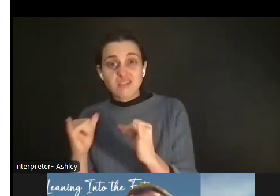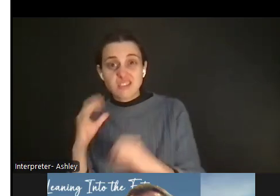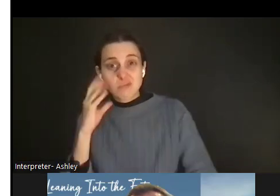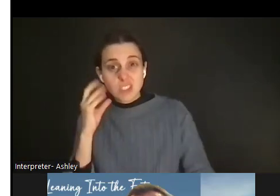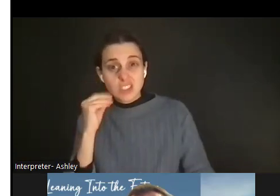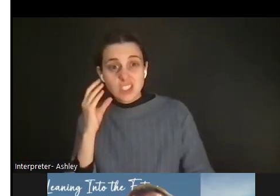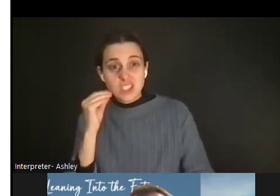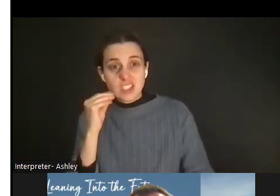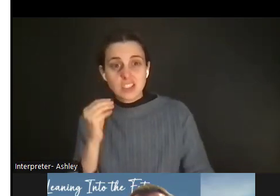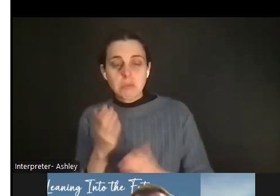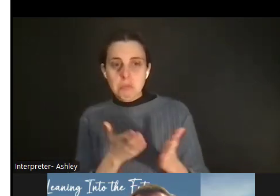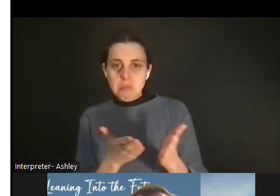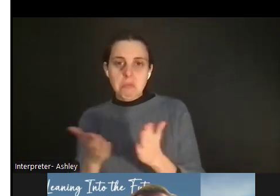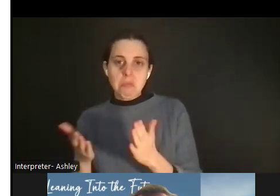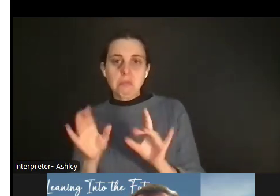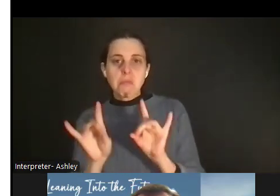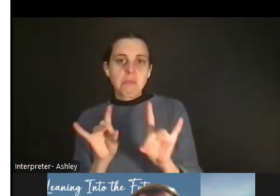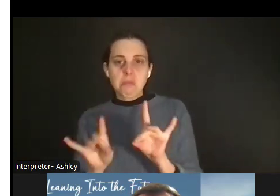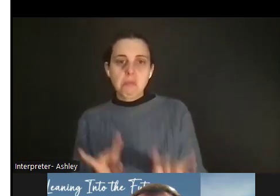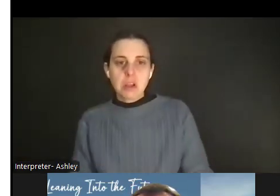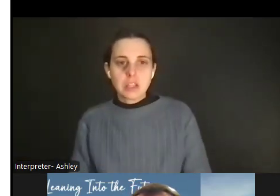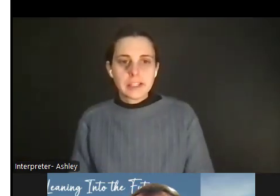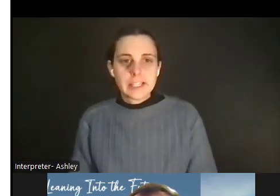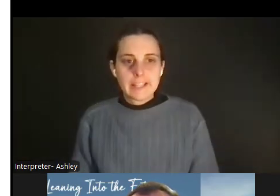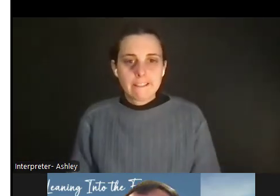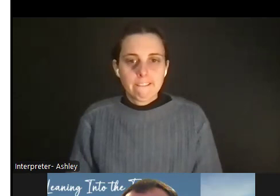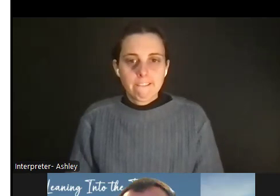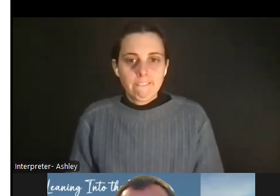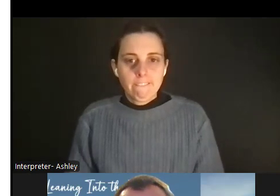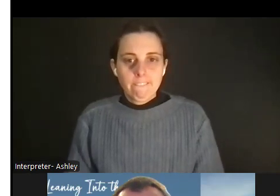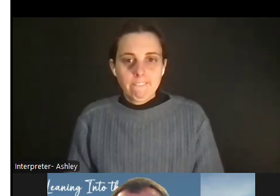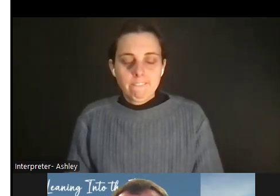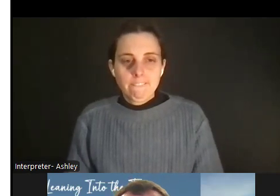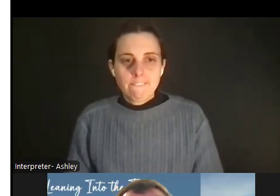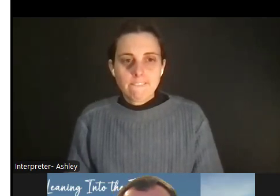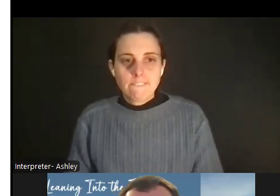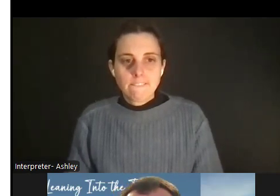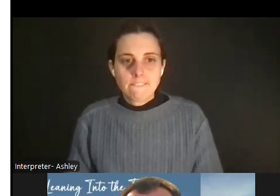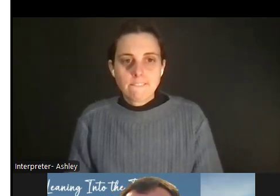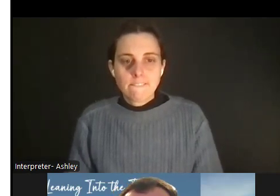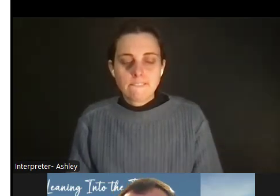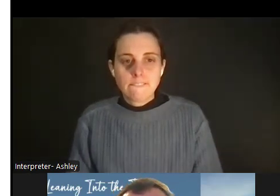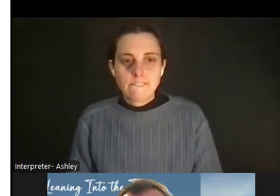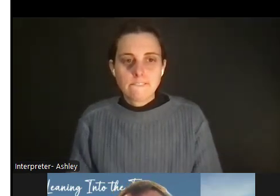all of our team followed the same path, and B and C in between.